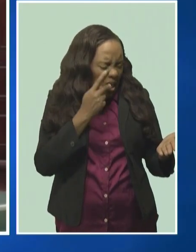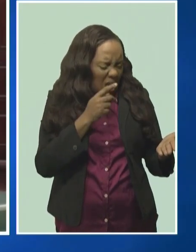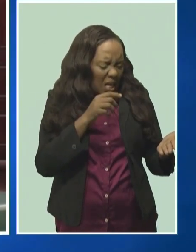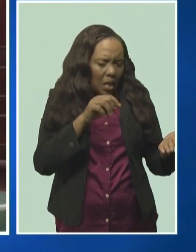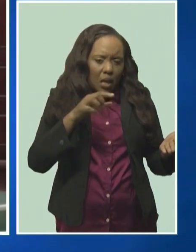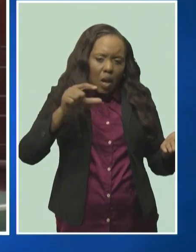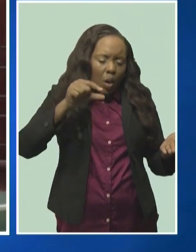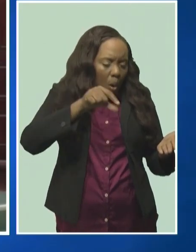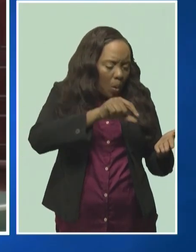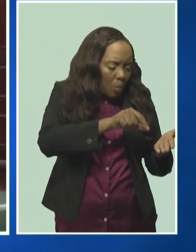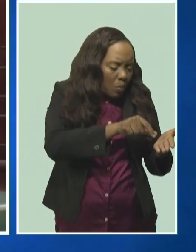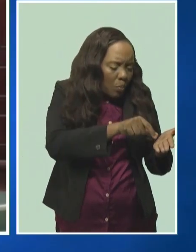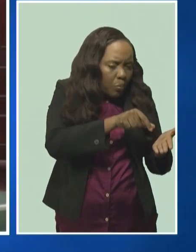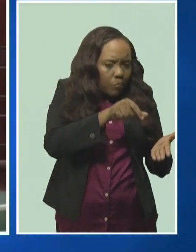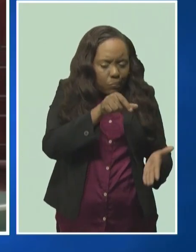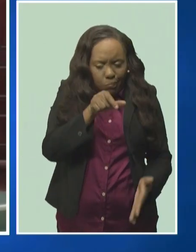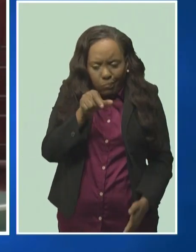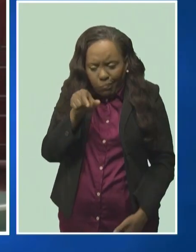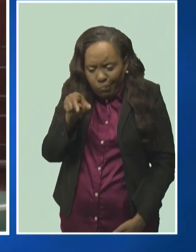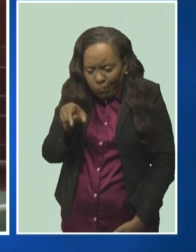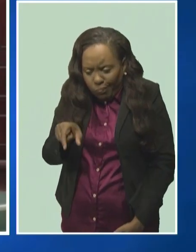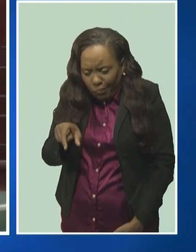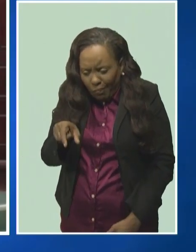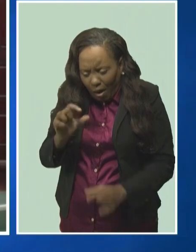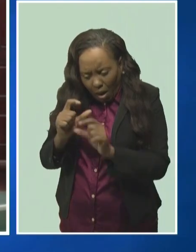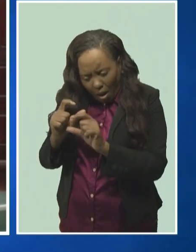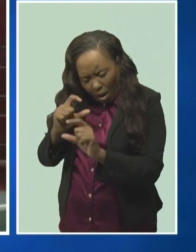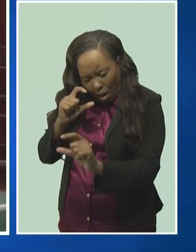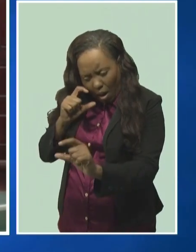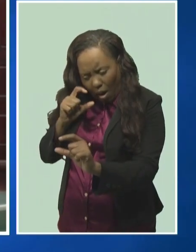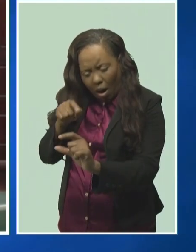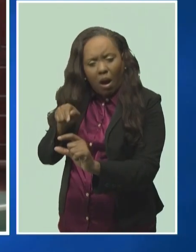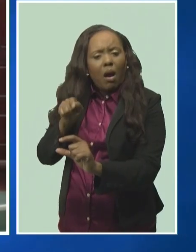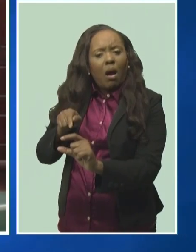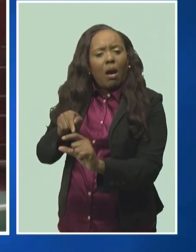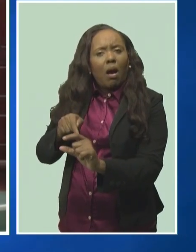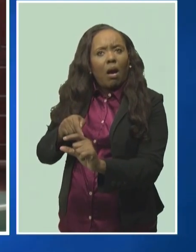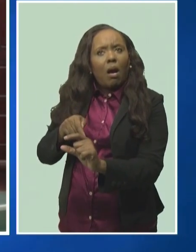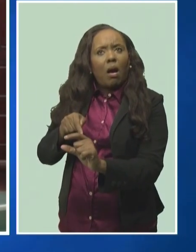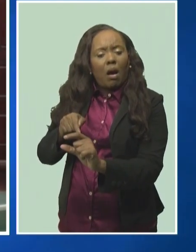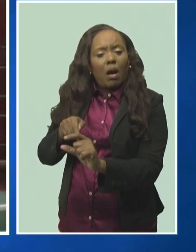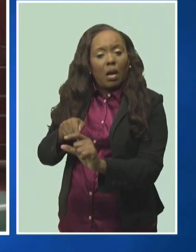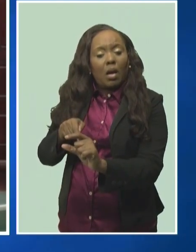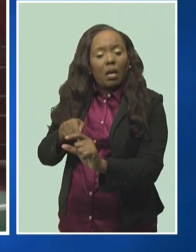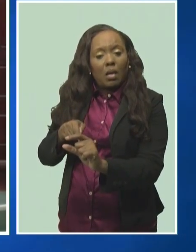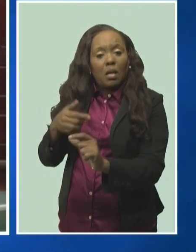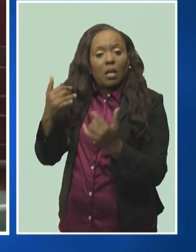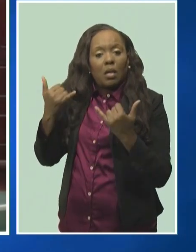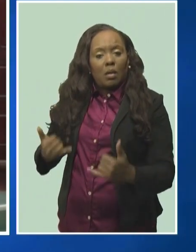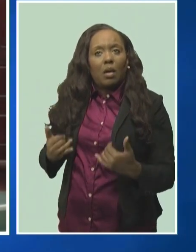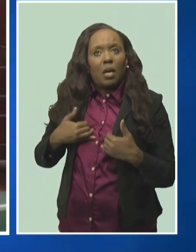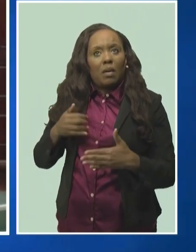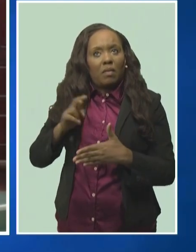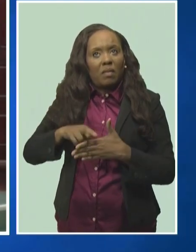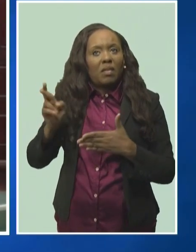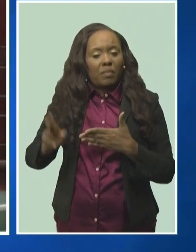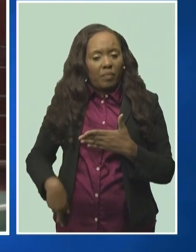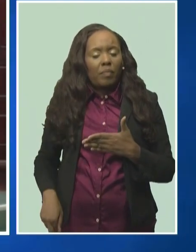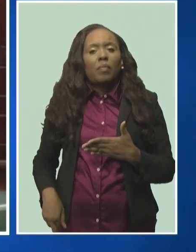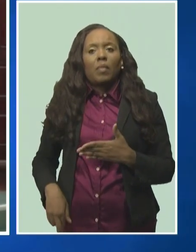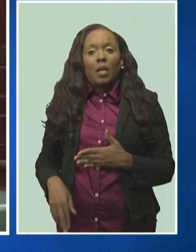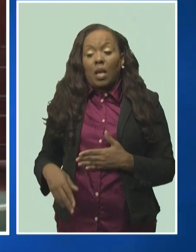the stage that the investigations are, because the footage has shown a particular